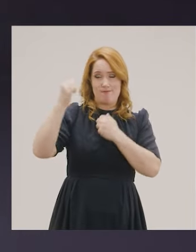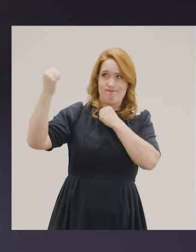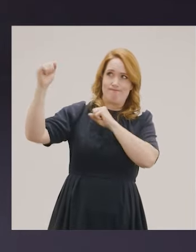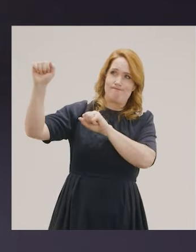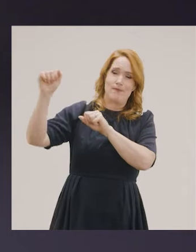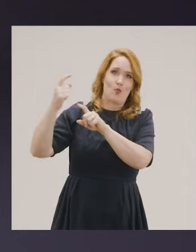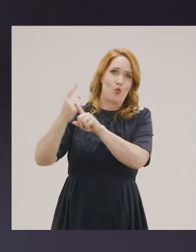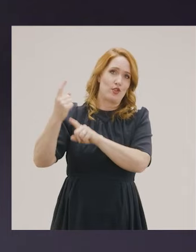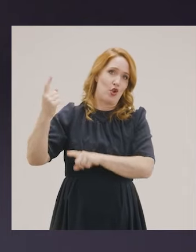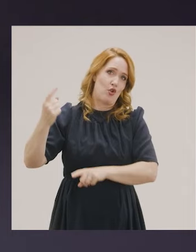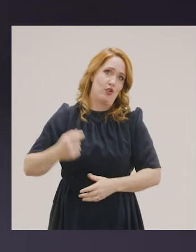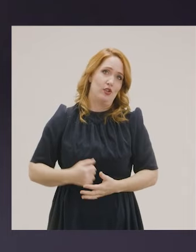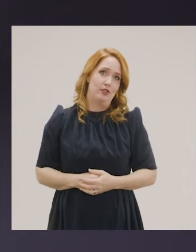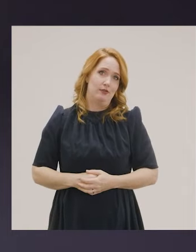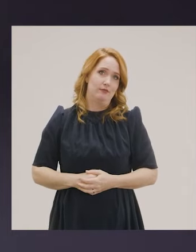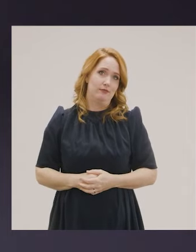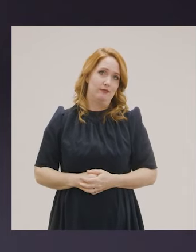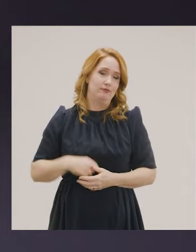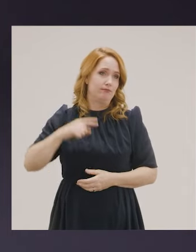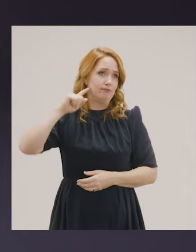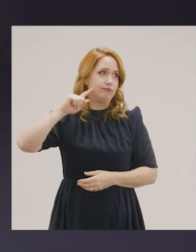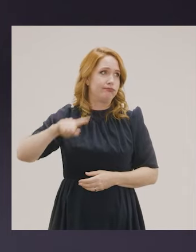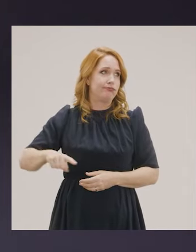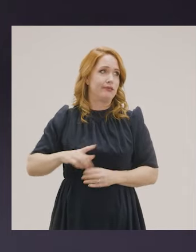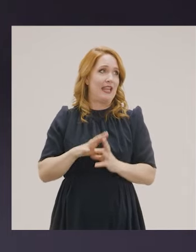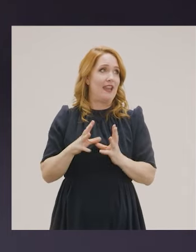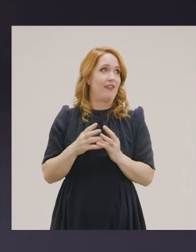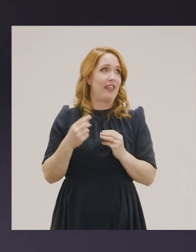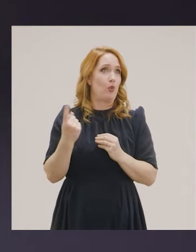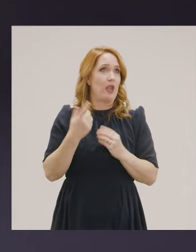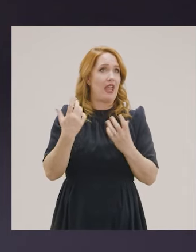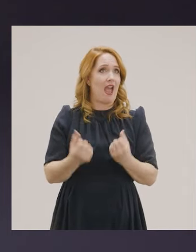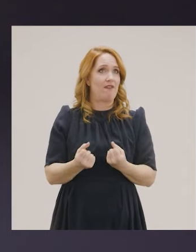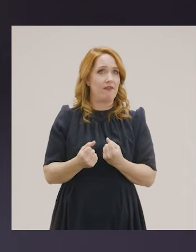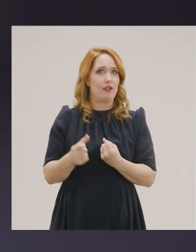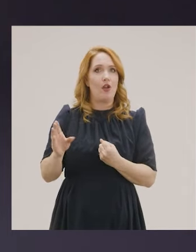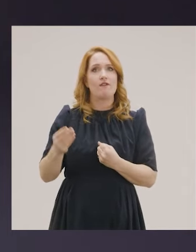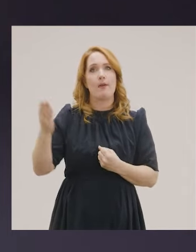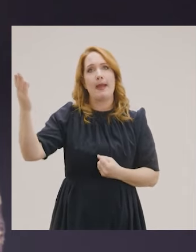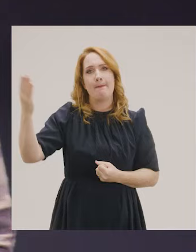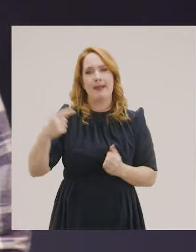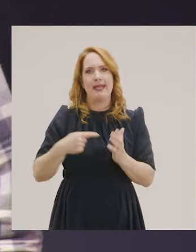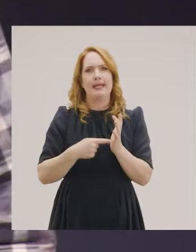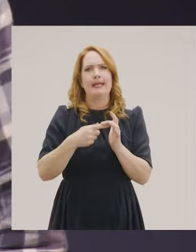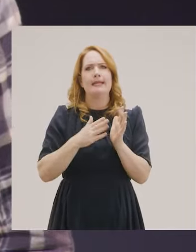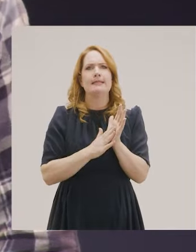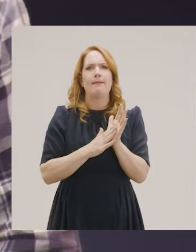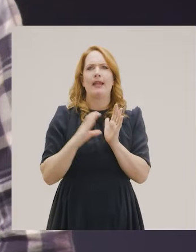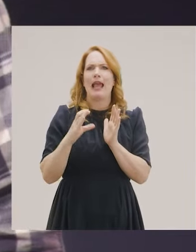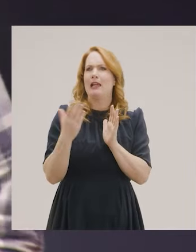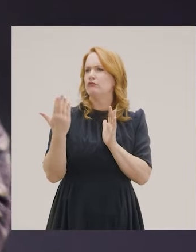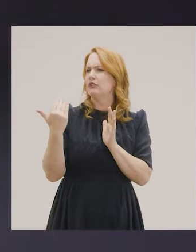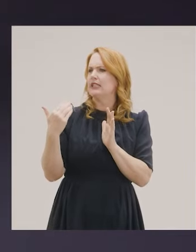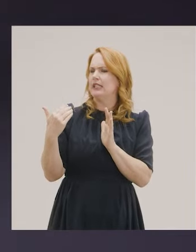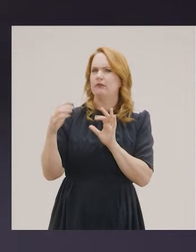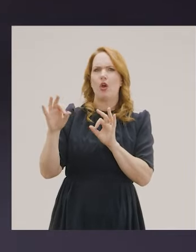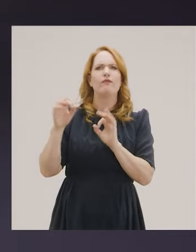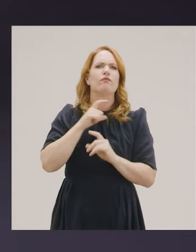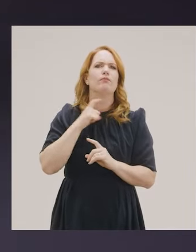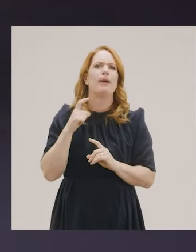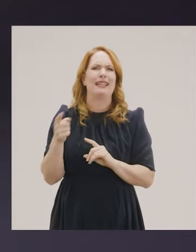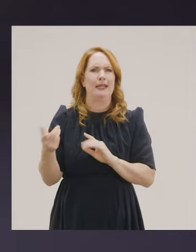also it can be a defiance against God. It's defying the fact that everything we have comes from Him. Tim Keller,